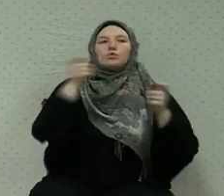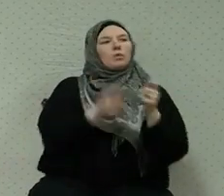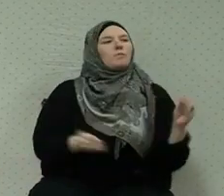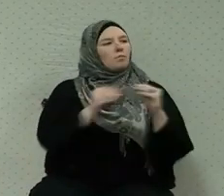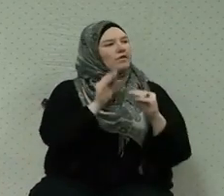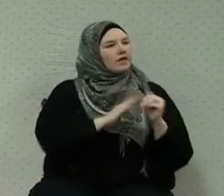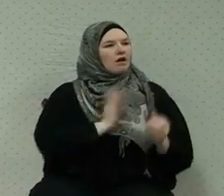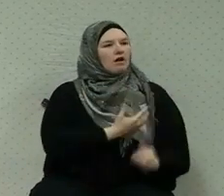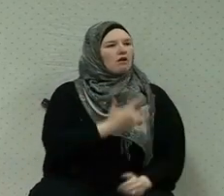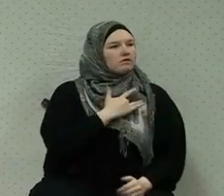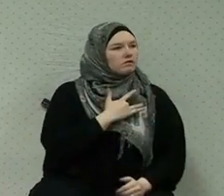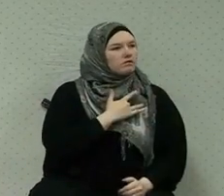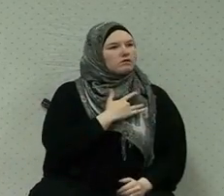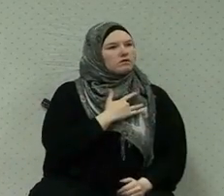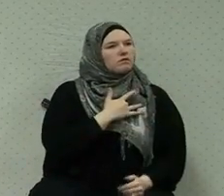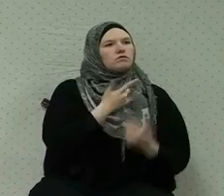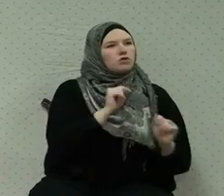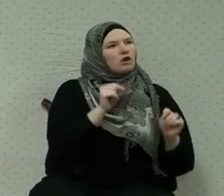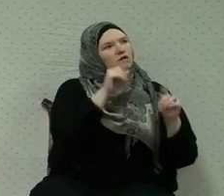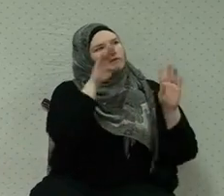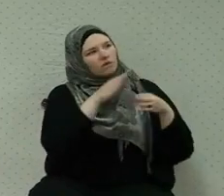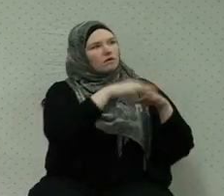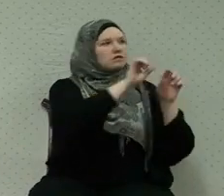our own hearts? You know that